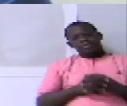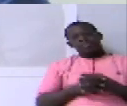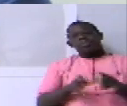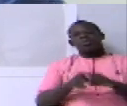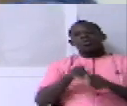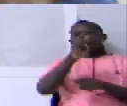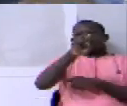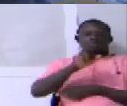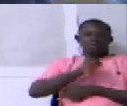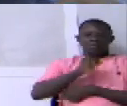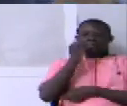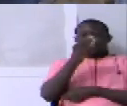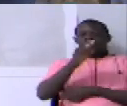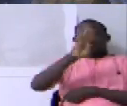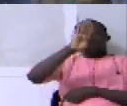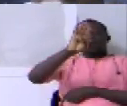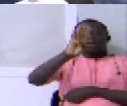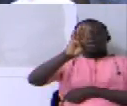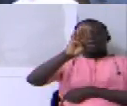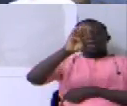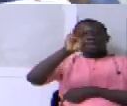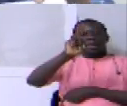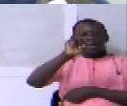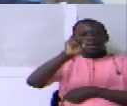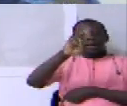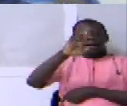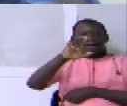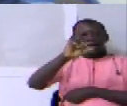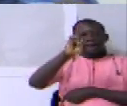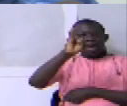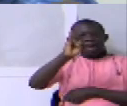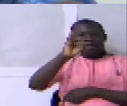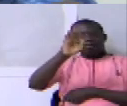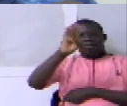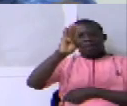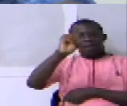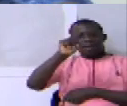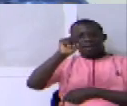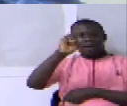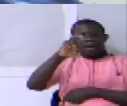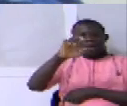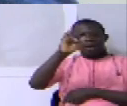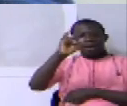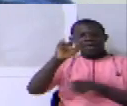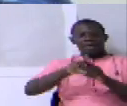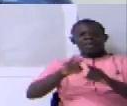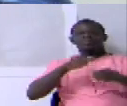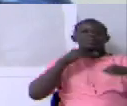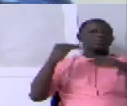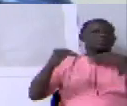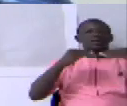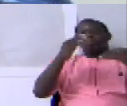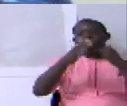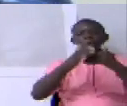you said Berry killed a lot of people in Mile 2 prison.